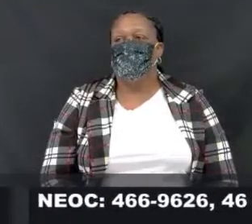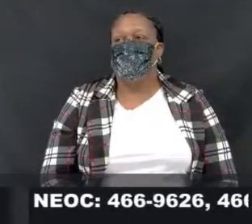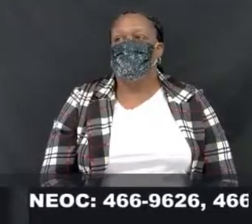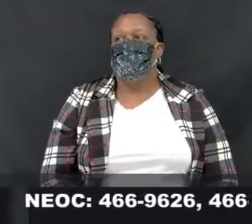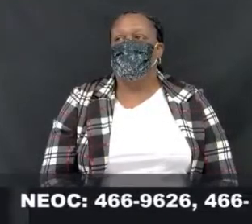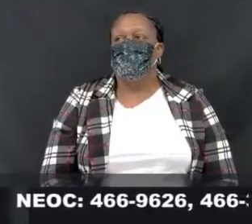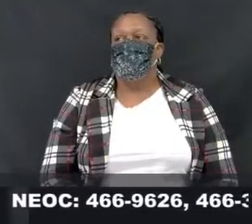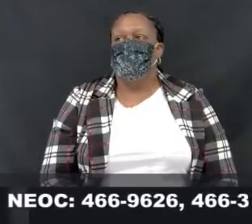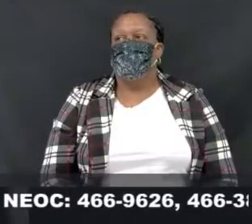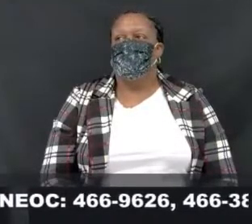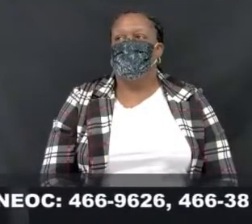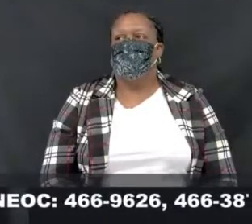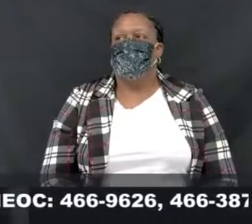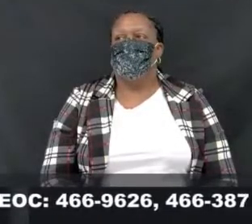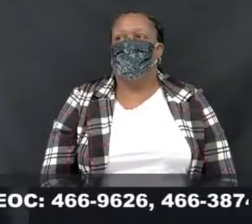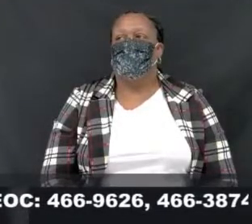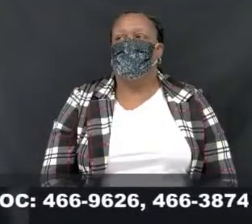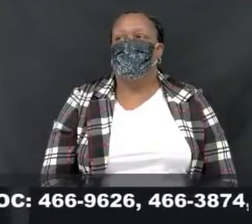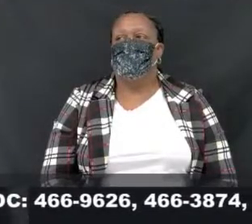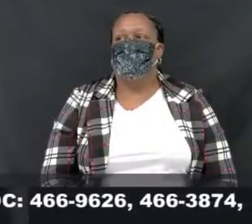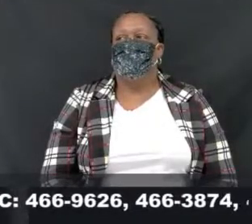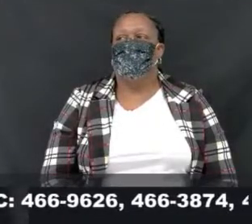Thank you very much.